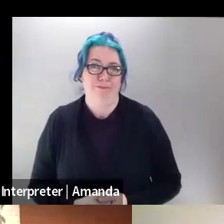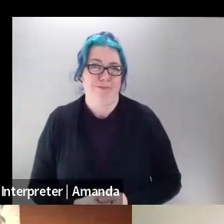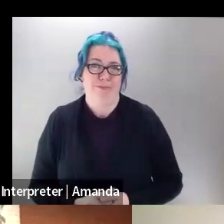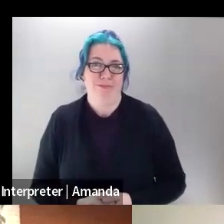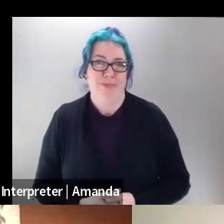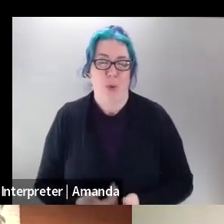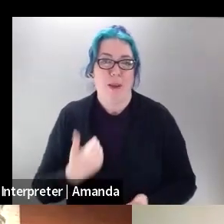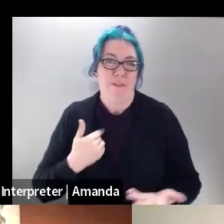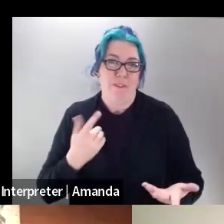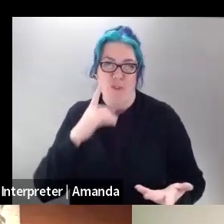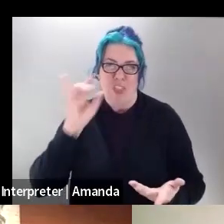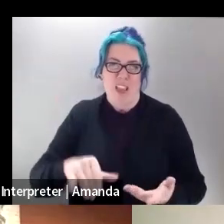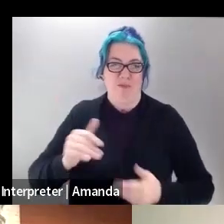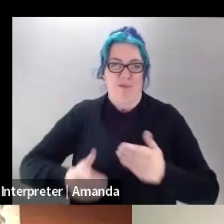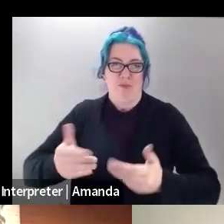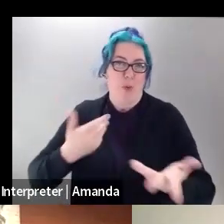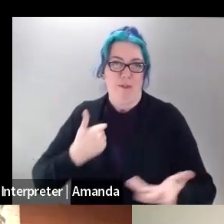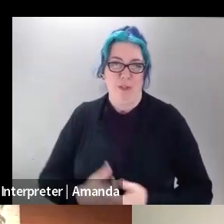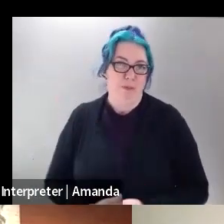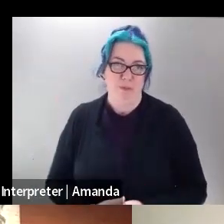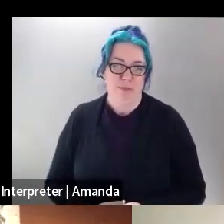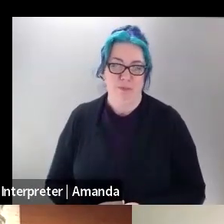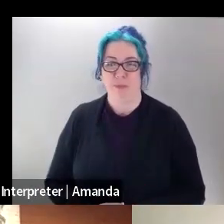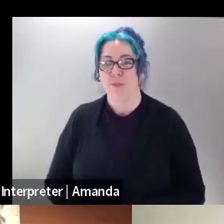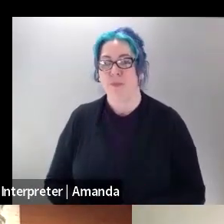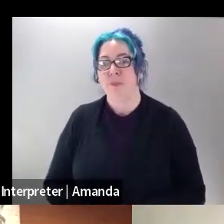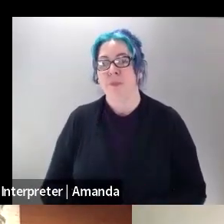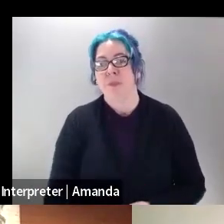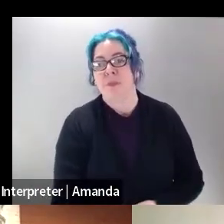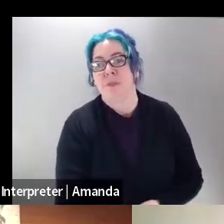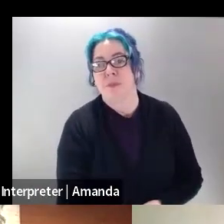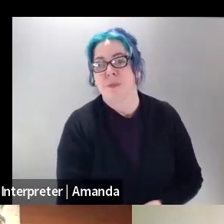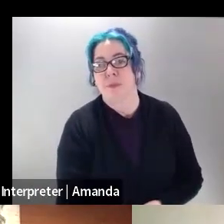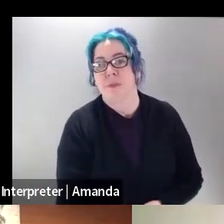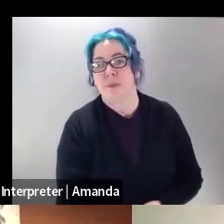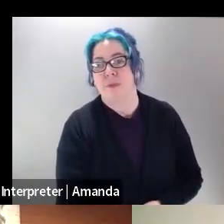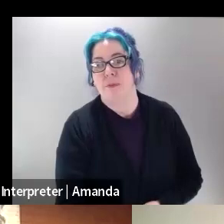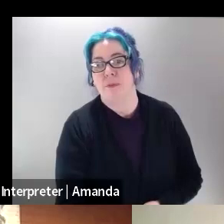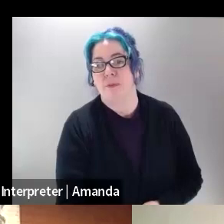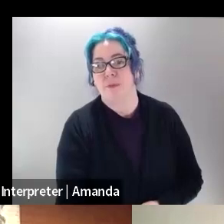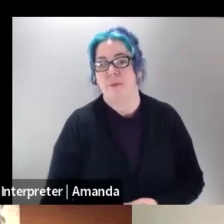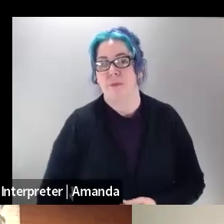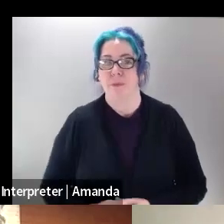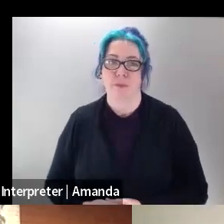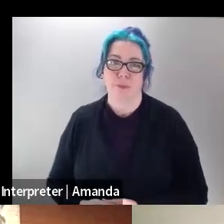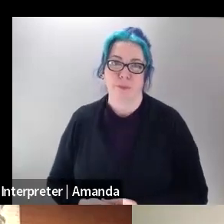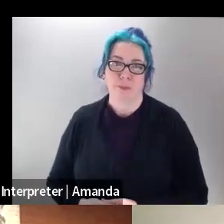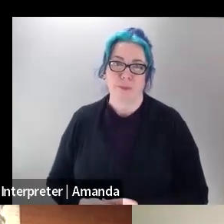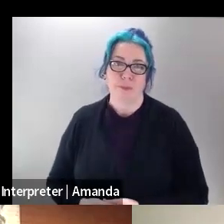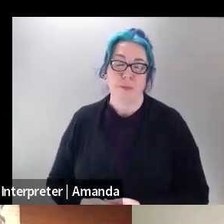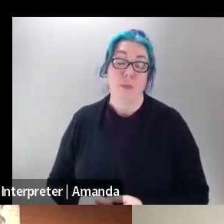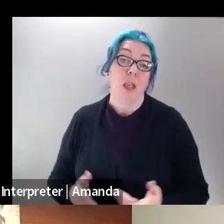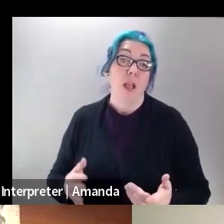to create one, for any of the shows that I've done. So, and again, I'm really happy to kind